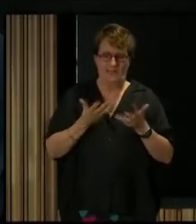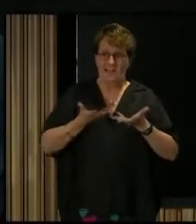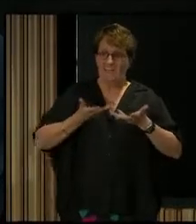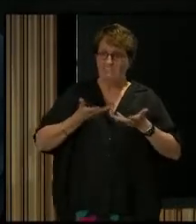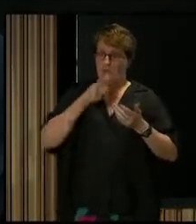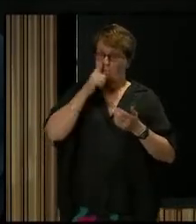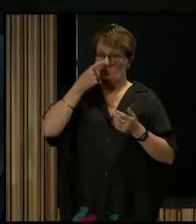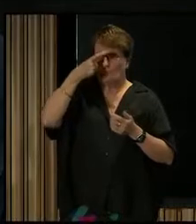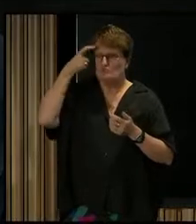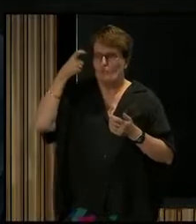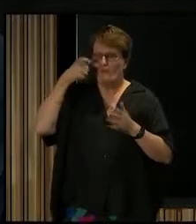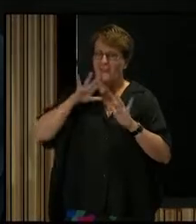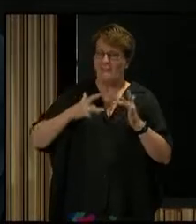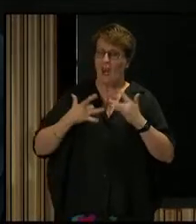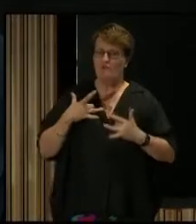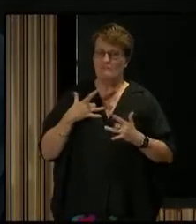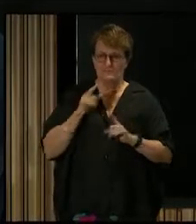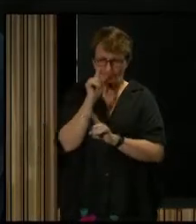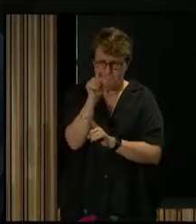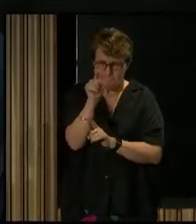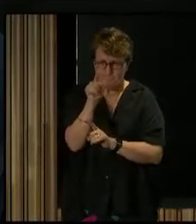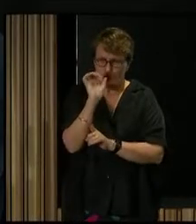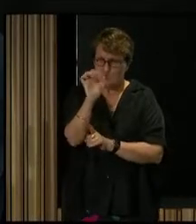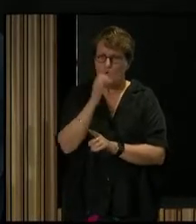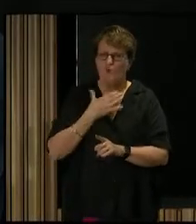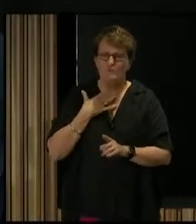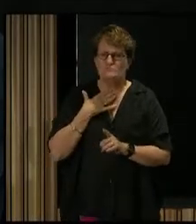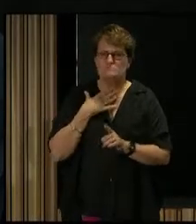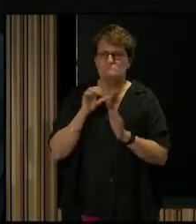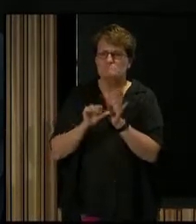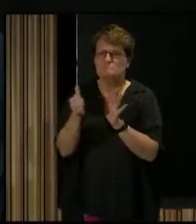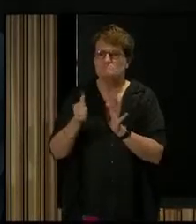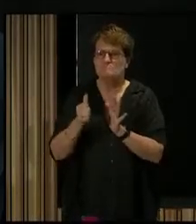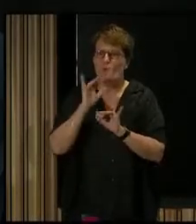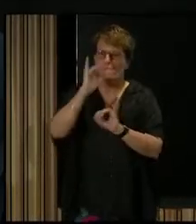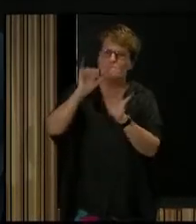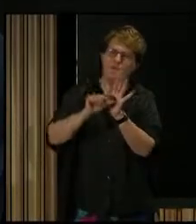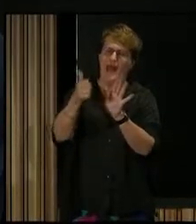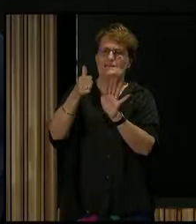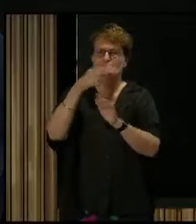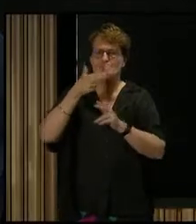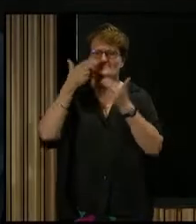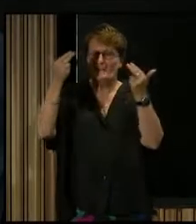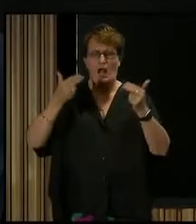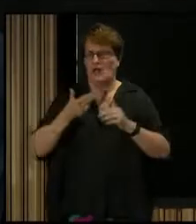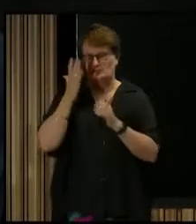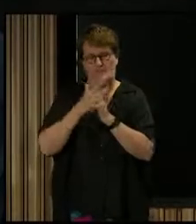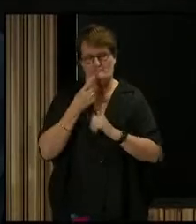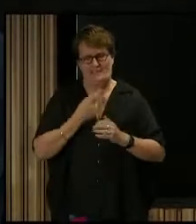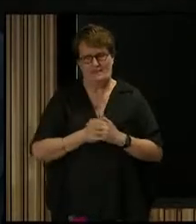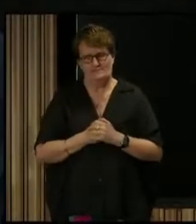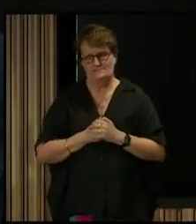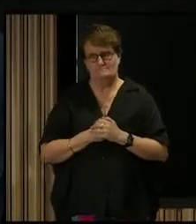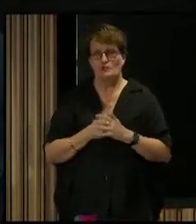lives, being told specifically, your voice is really out of tune. You are a bad singer. I would never do that to someone. For